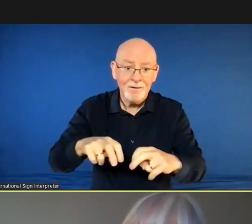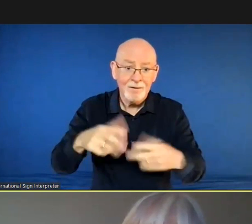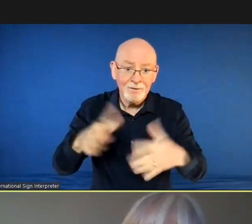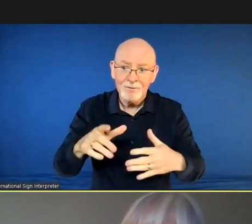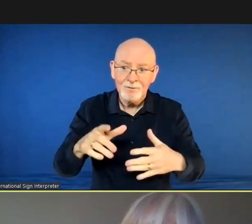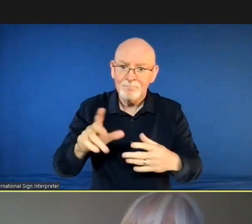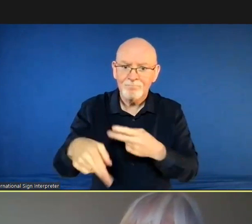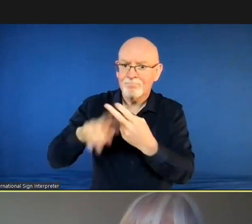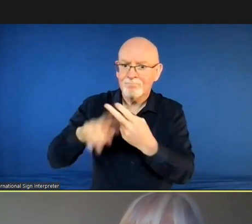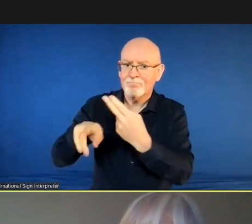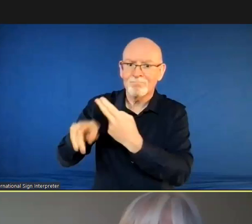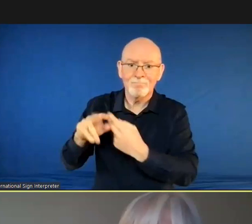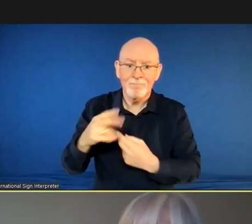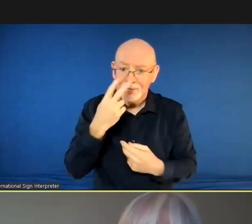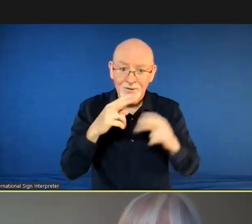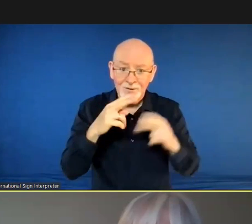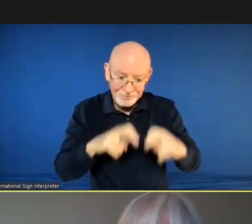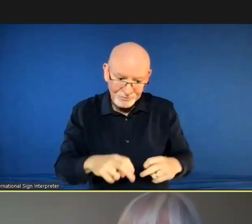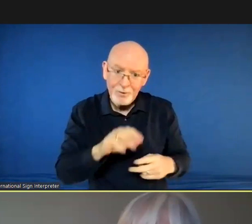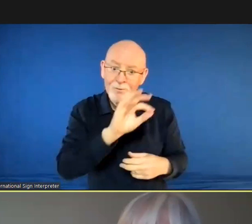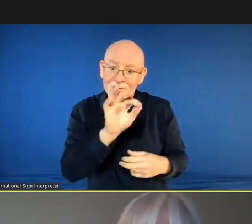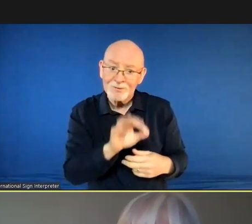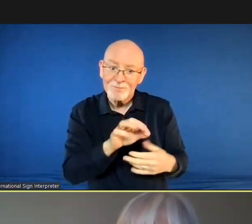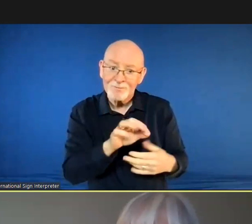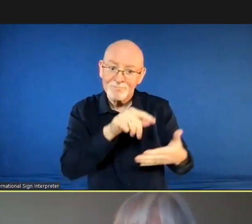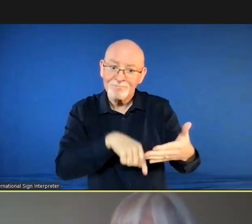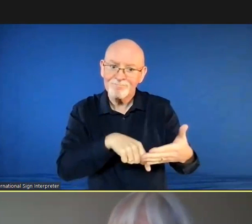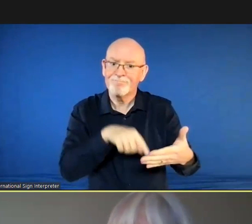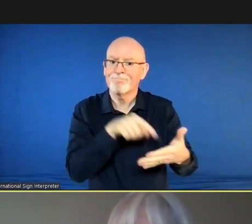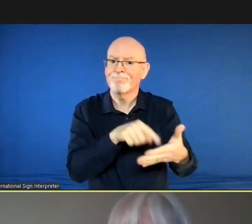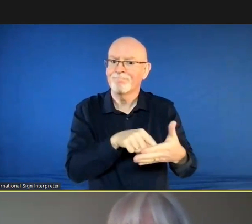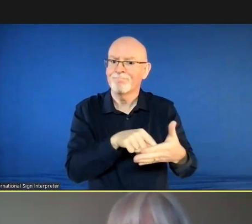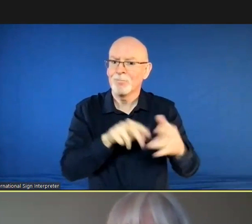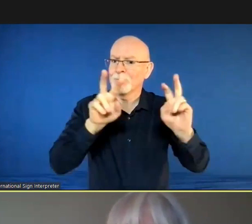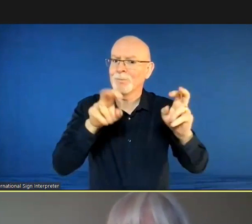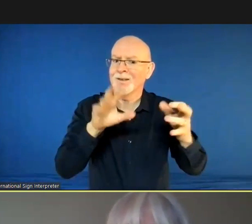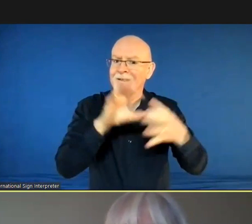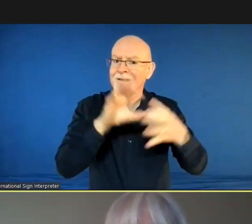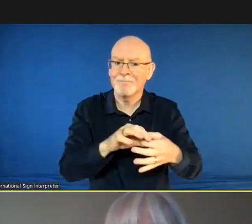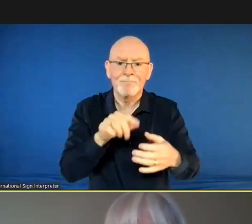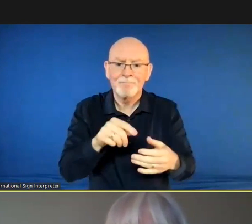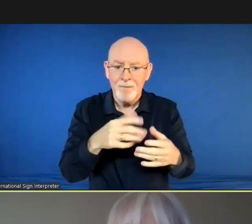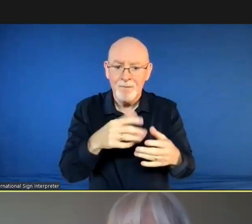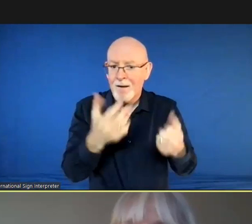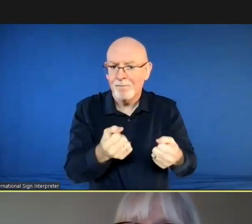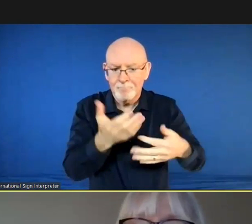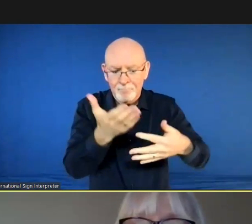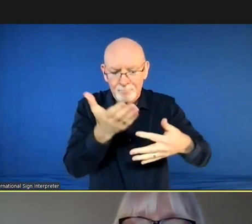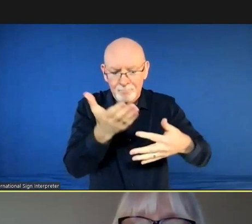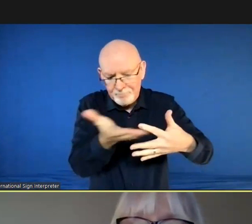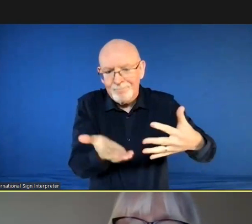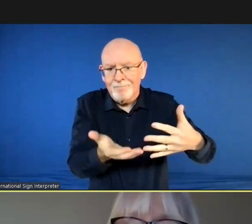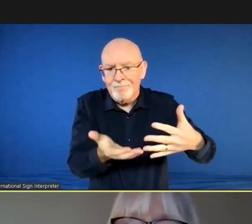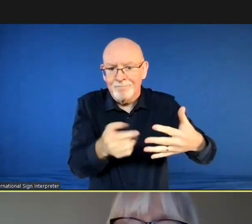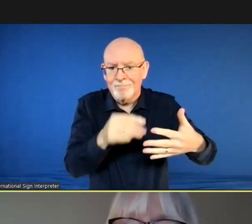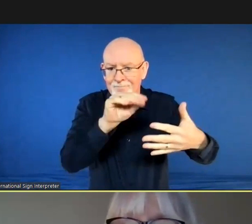the topics of the chapters to a large extent. And we had a fantastic response within the research, and so we feel